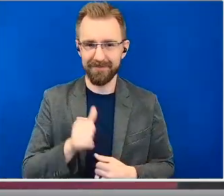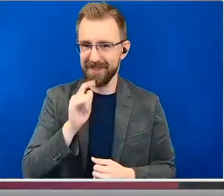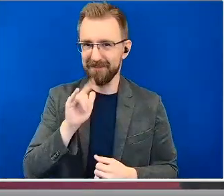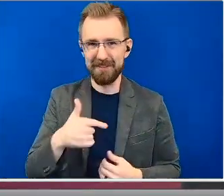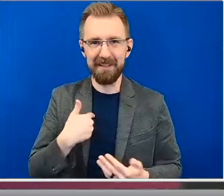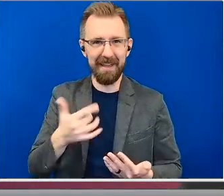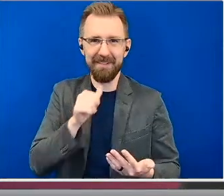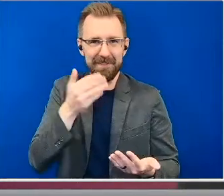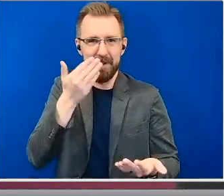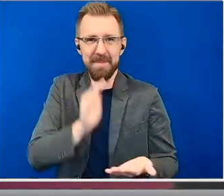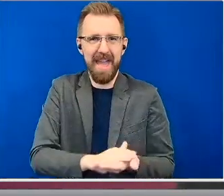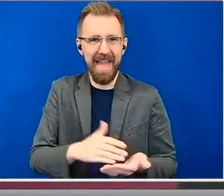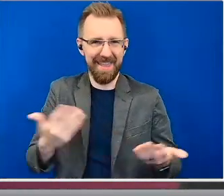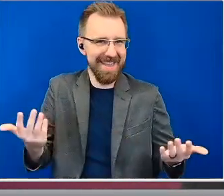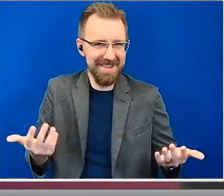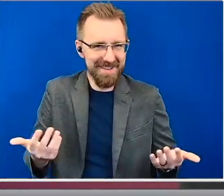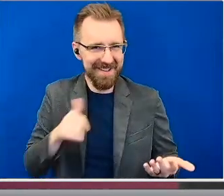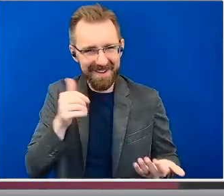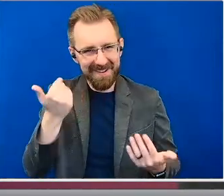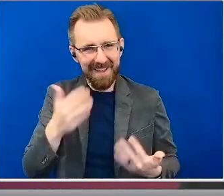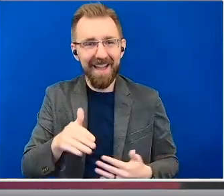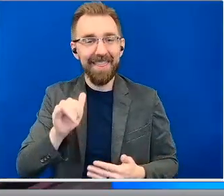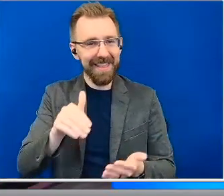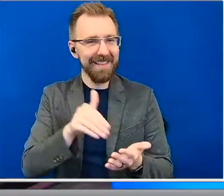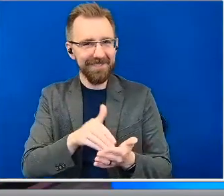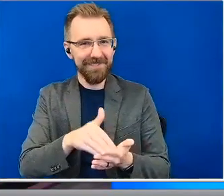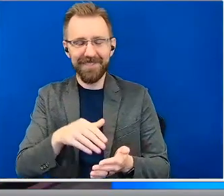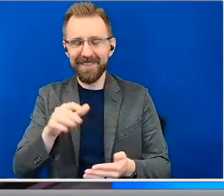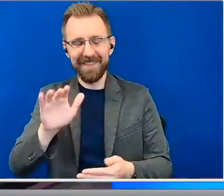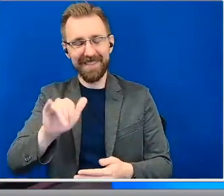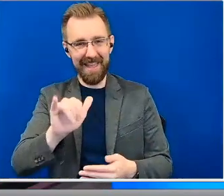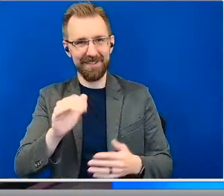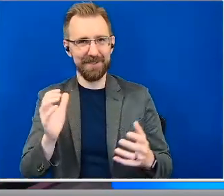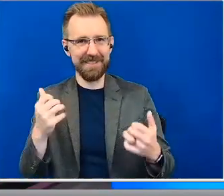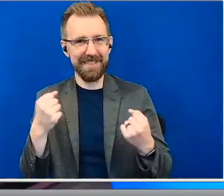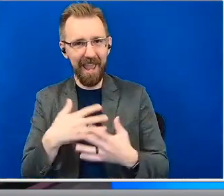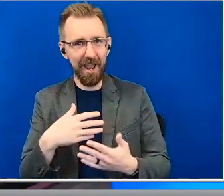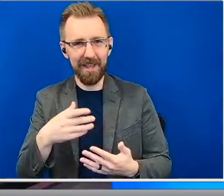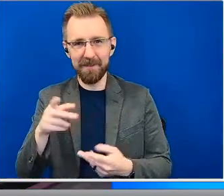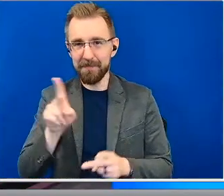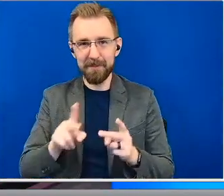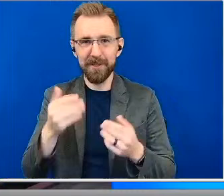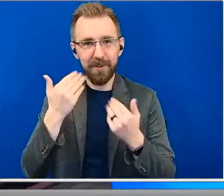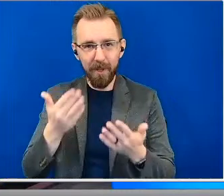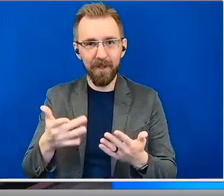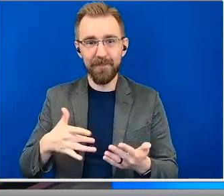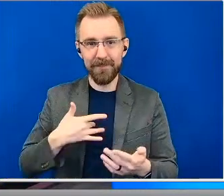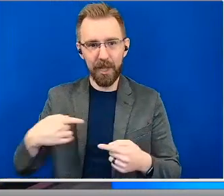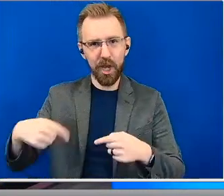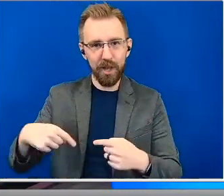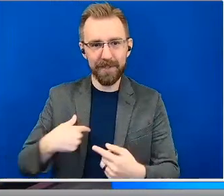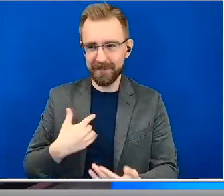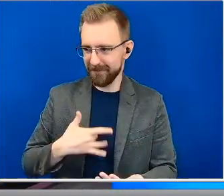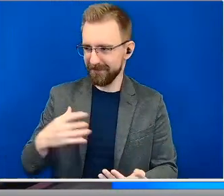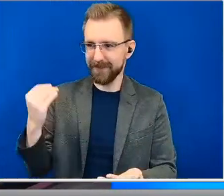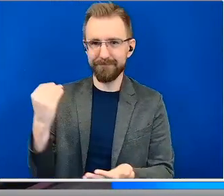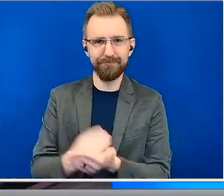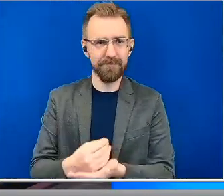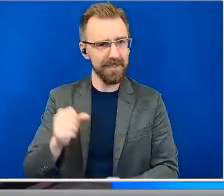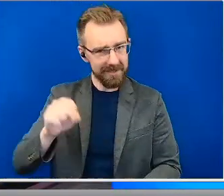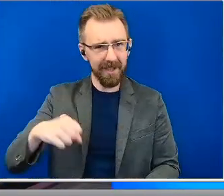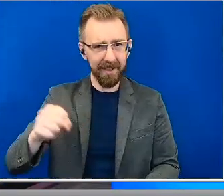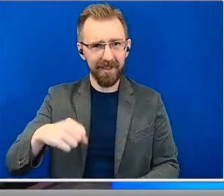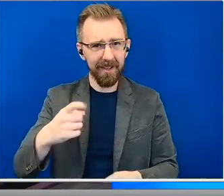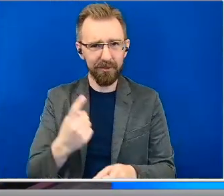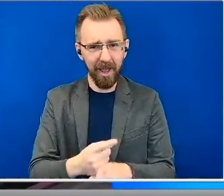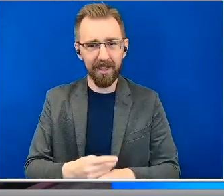the freaky that's the part. scary That's what part. makes a lot of people watching. That makes you nervous hearing that. Yeah, it does. 'Cause So how did you,